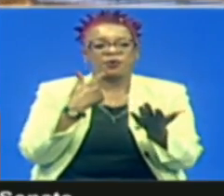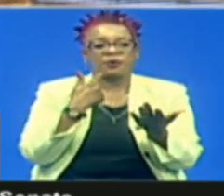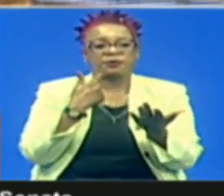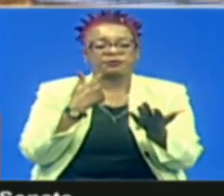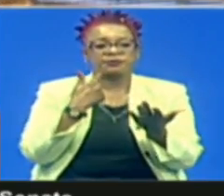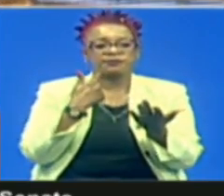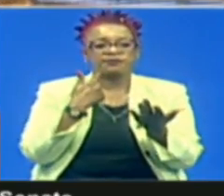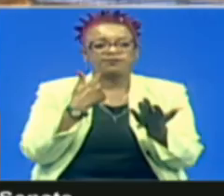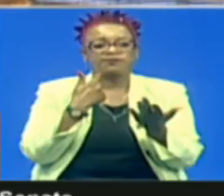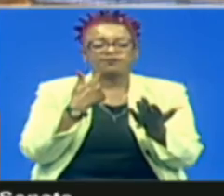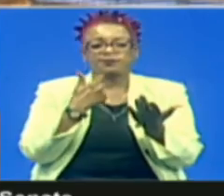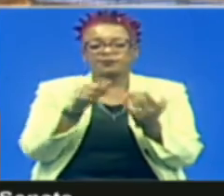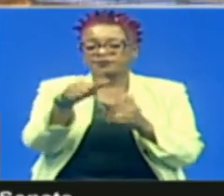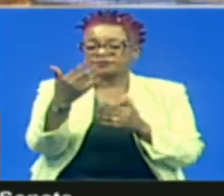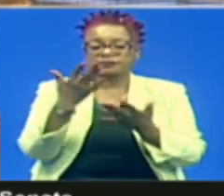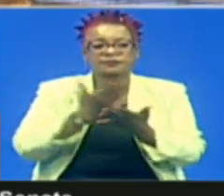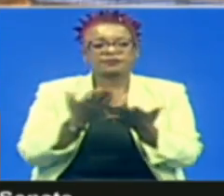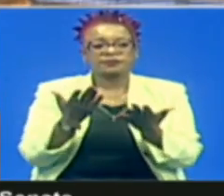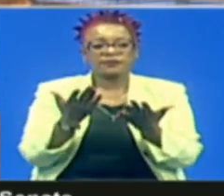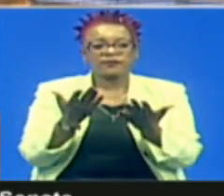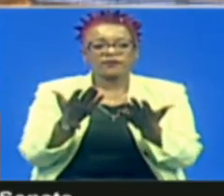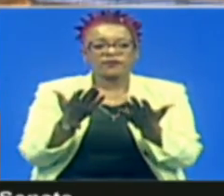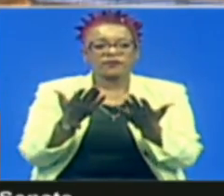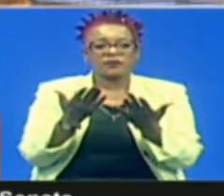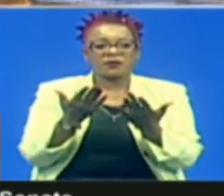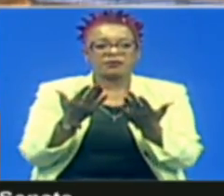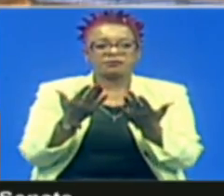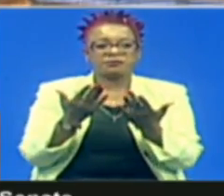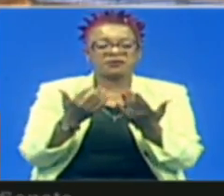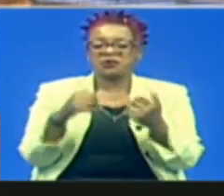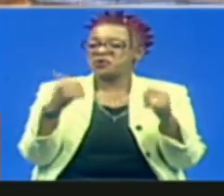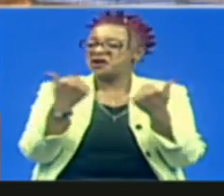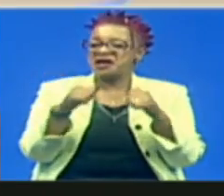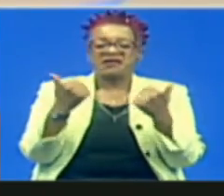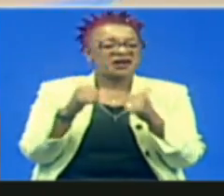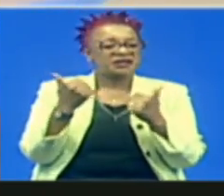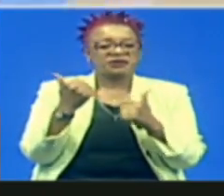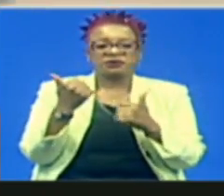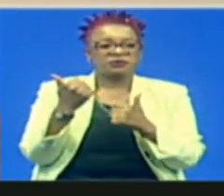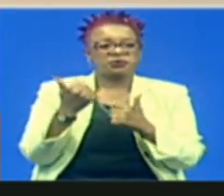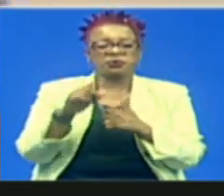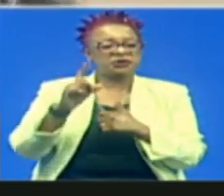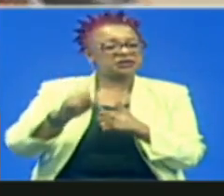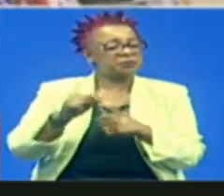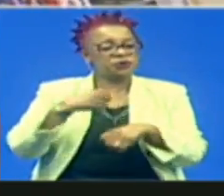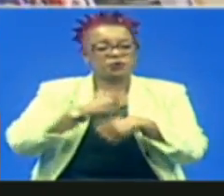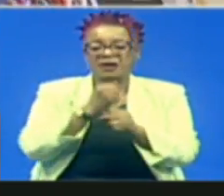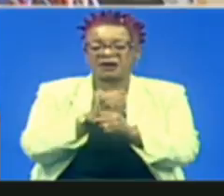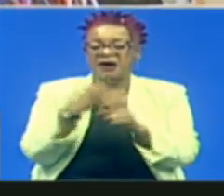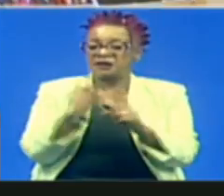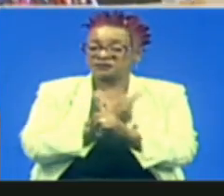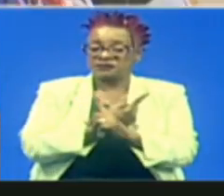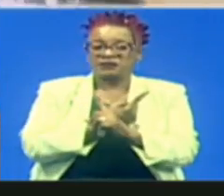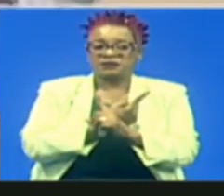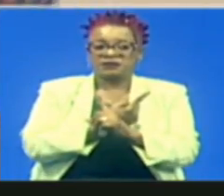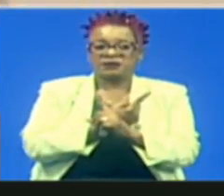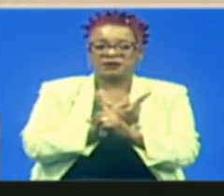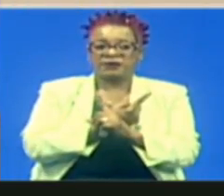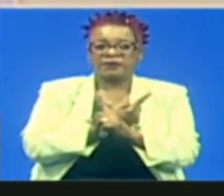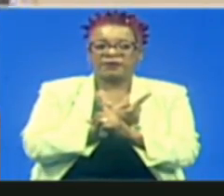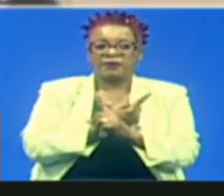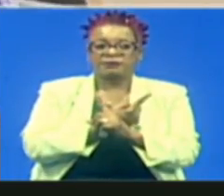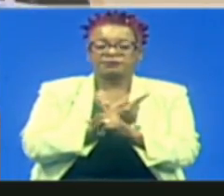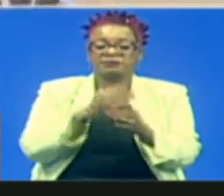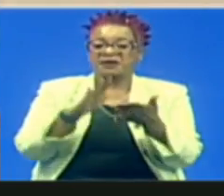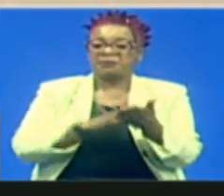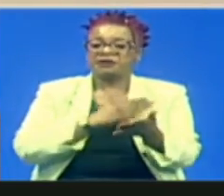And the thing is, you're never too small to make a difference in this world. In just 2 pages, a great man